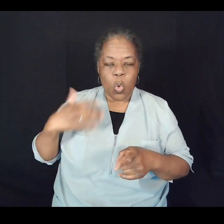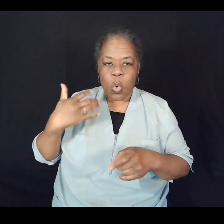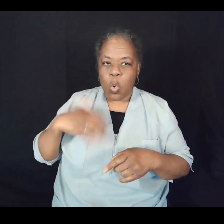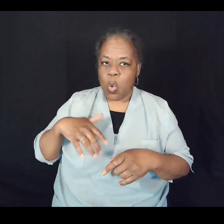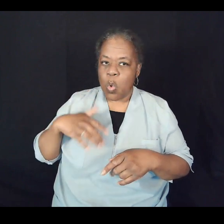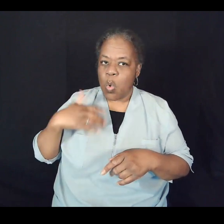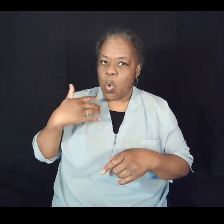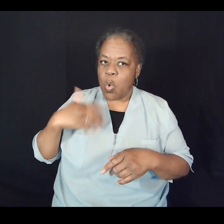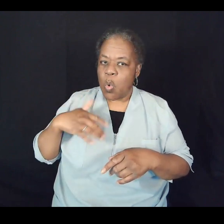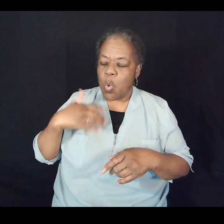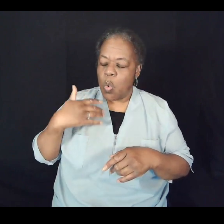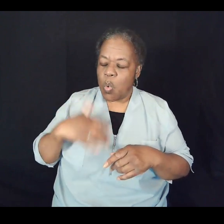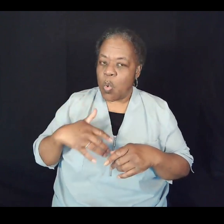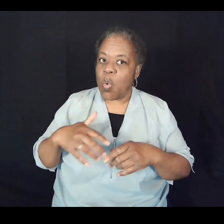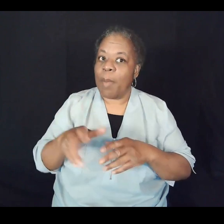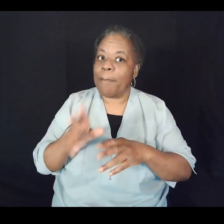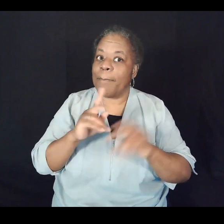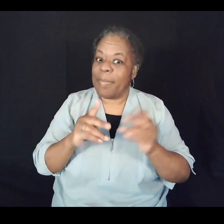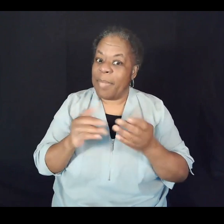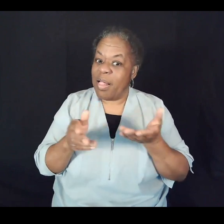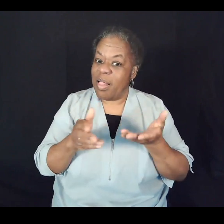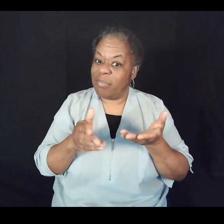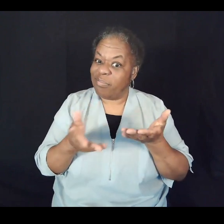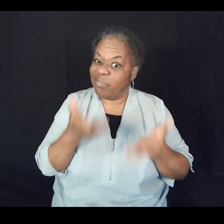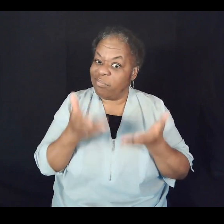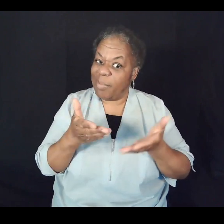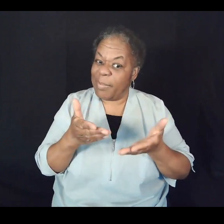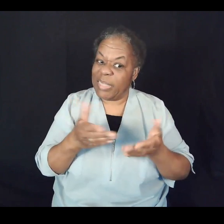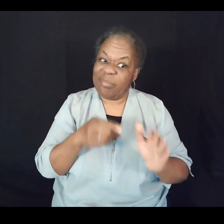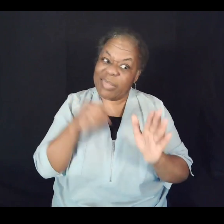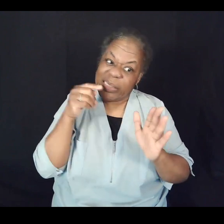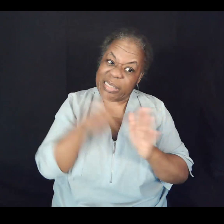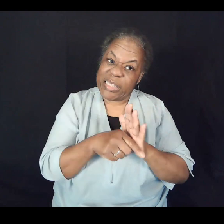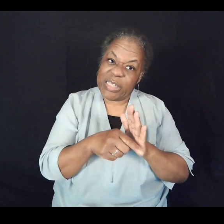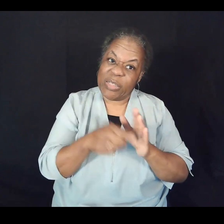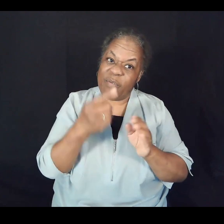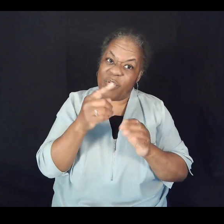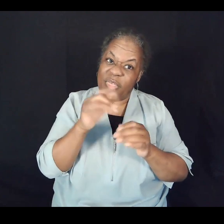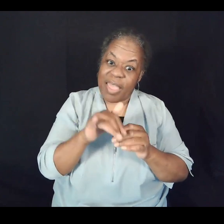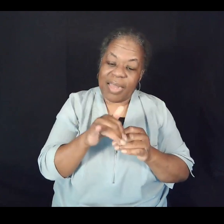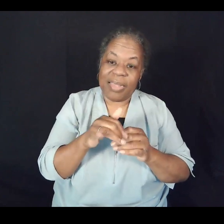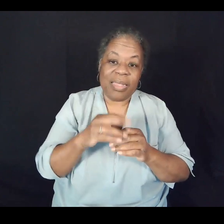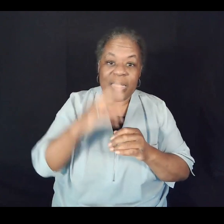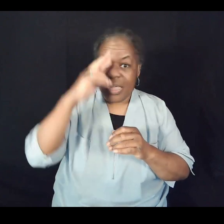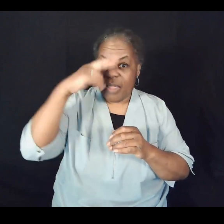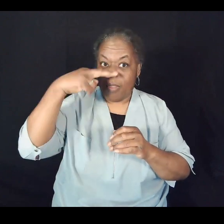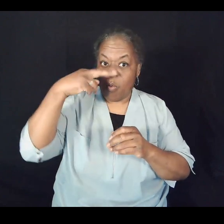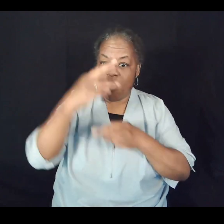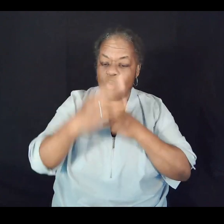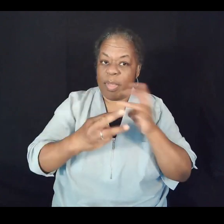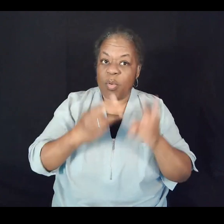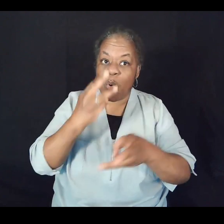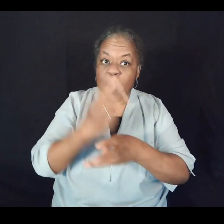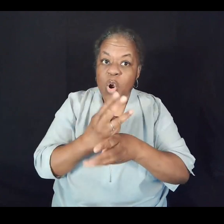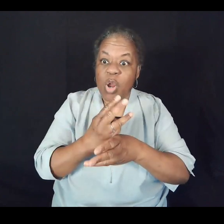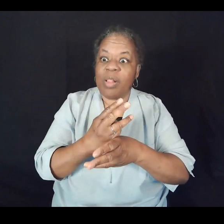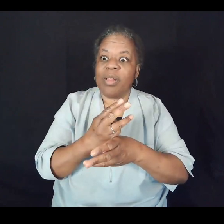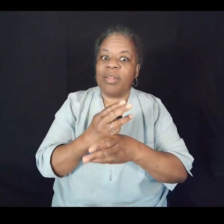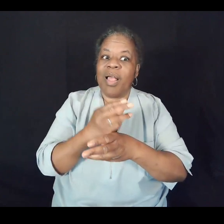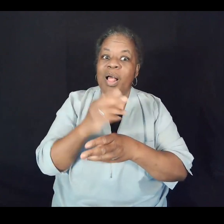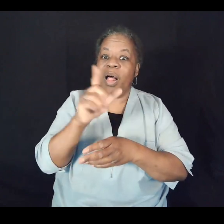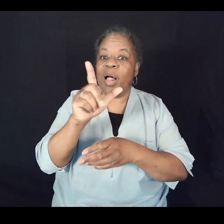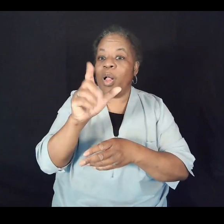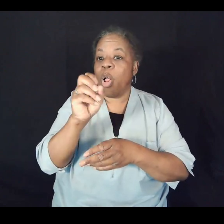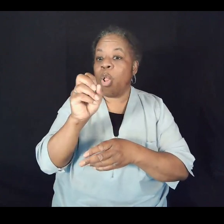heads might be rolling. Literally, in that Roman world, Lord was Caesar's exclusive